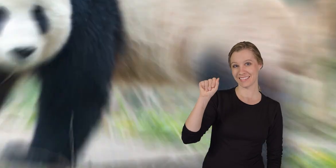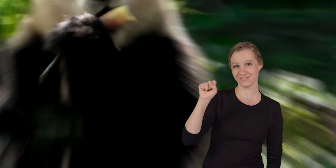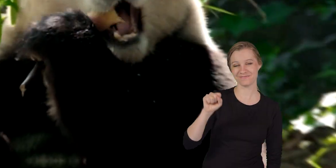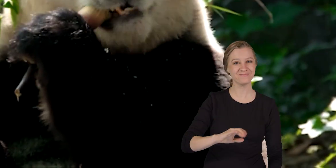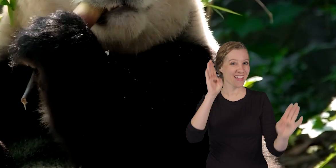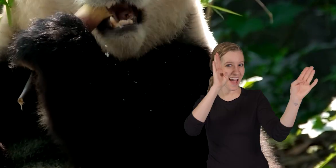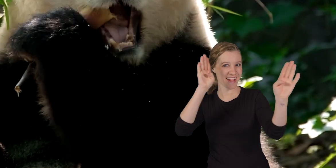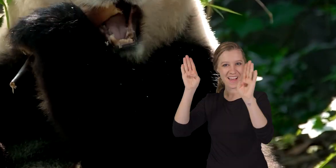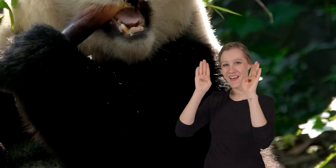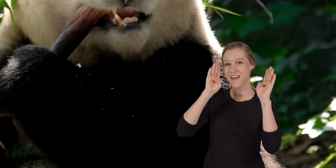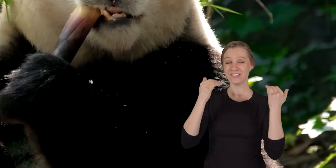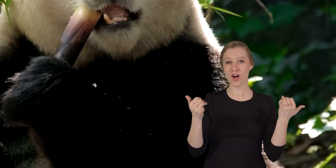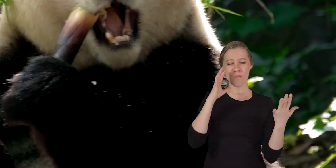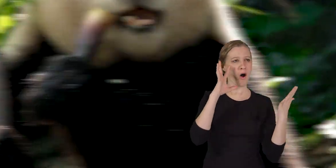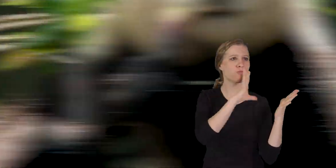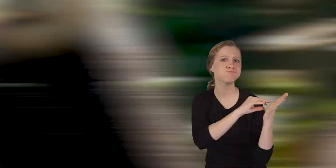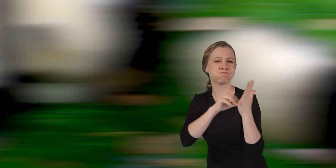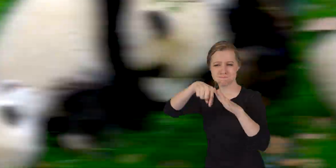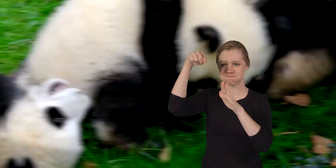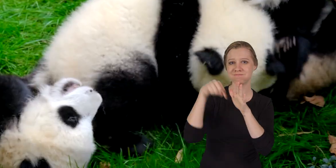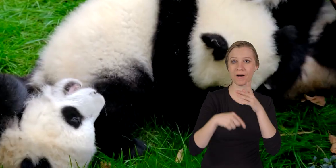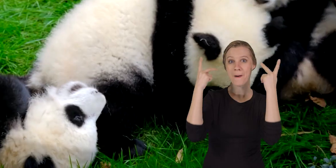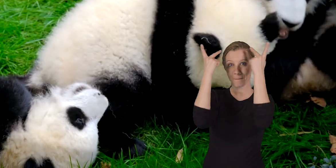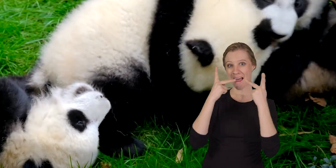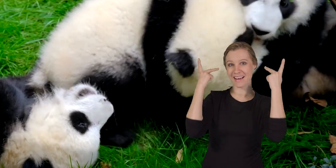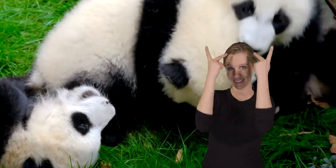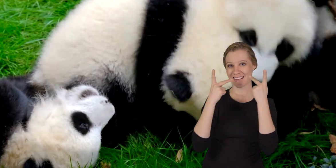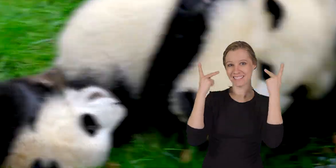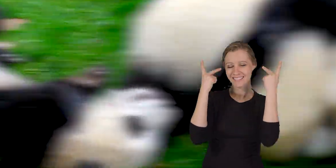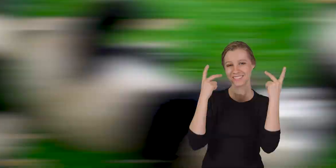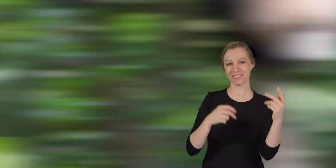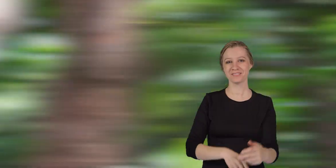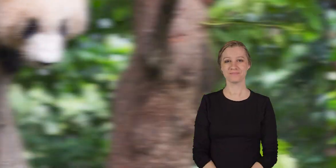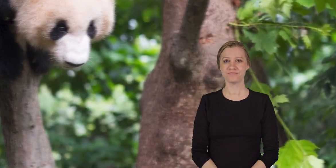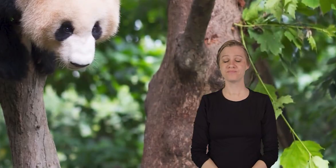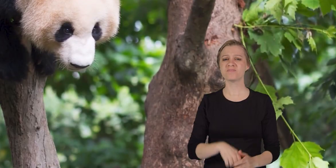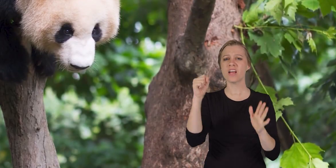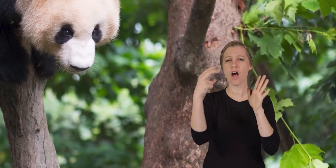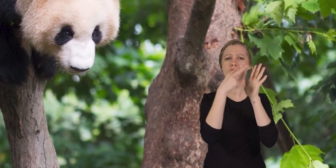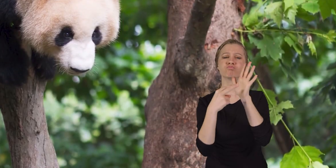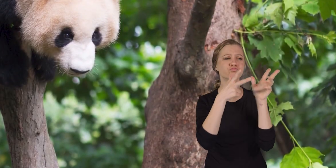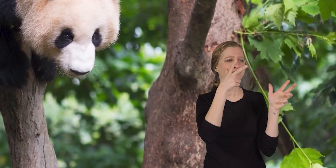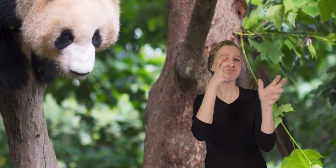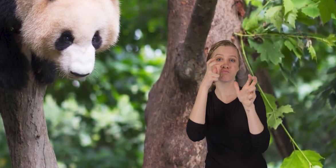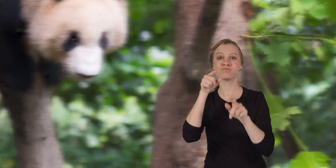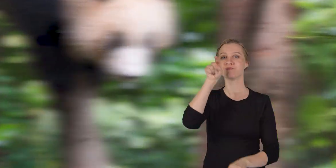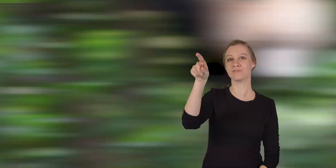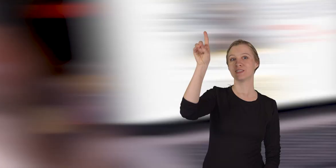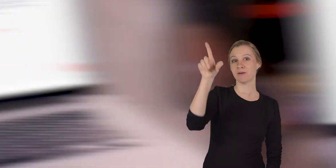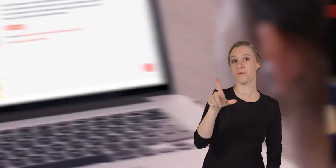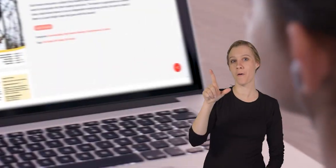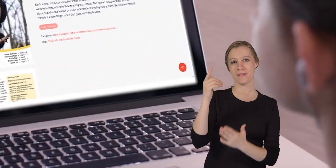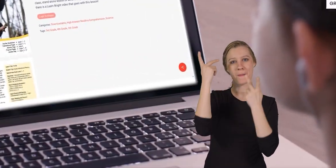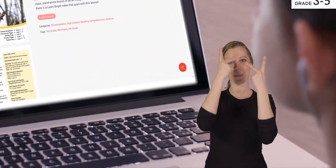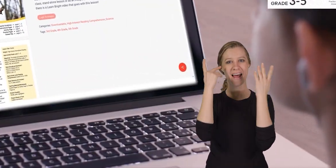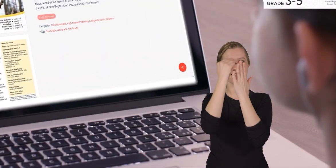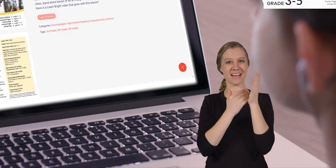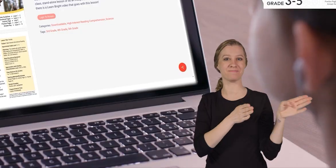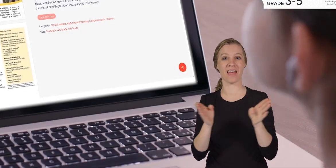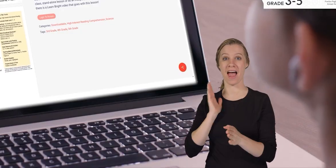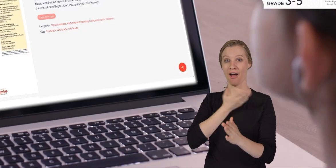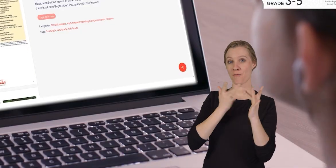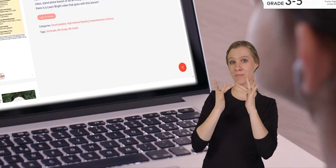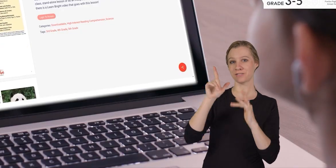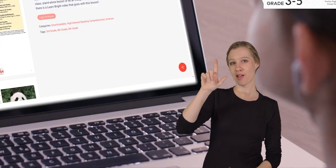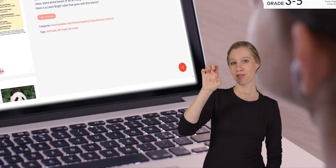Pandas! Hello there! We are going to learn all about pandas today. You can read along with us by downloading the